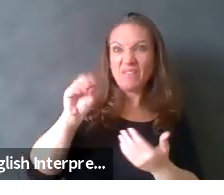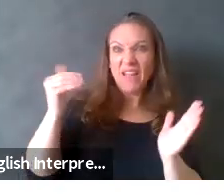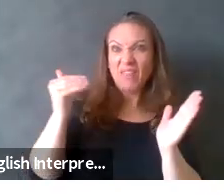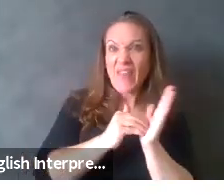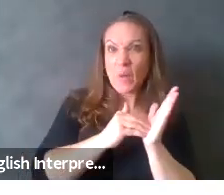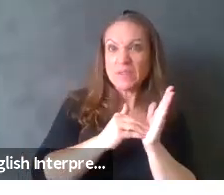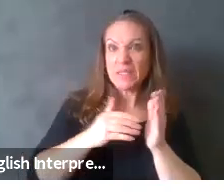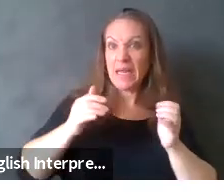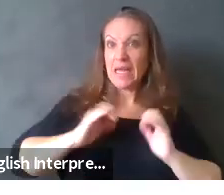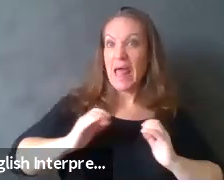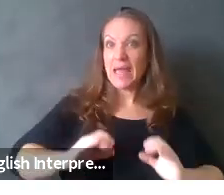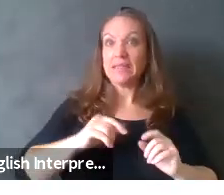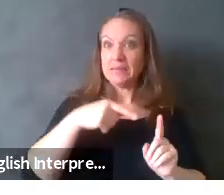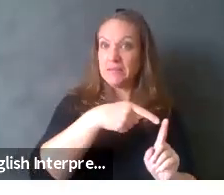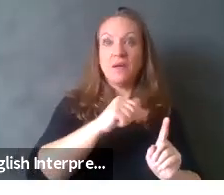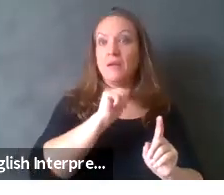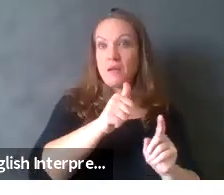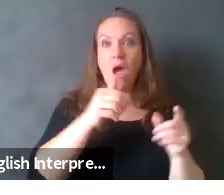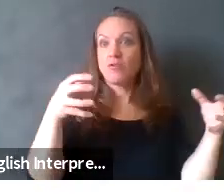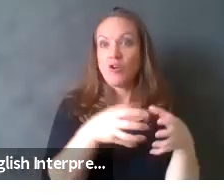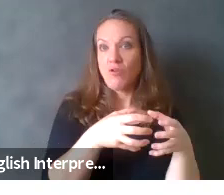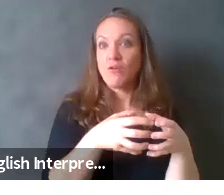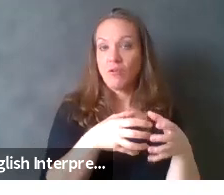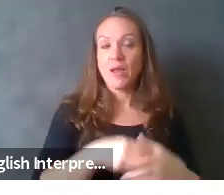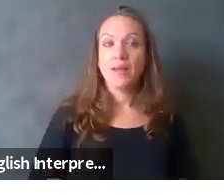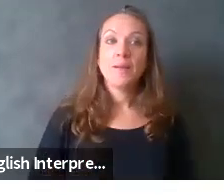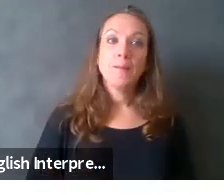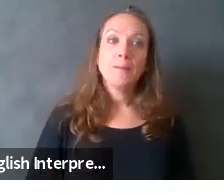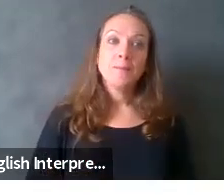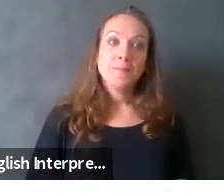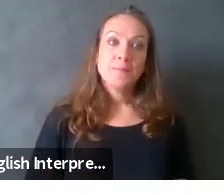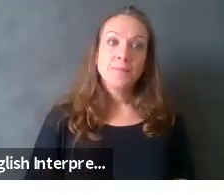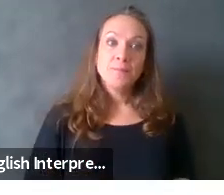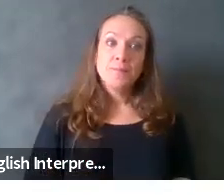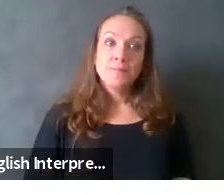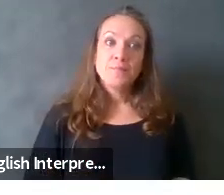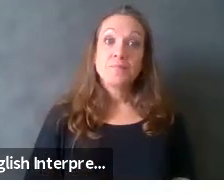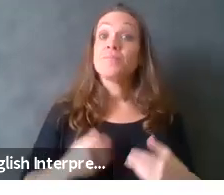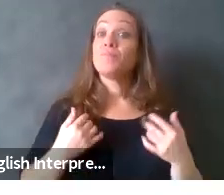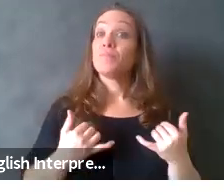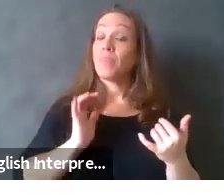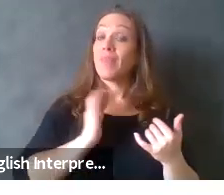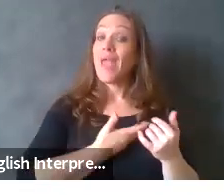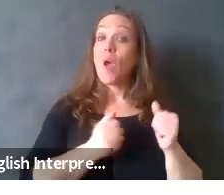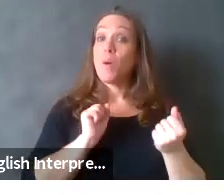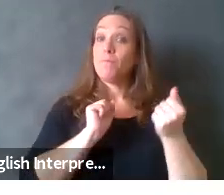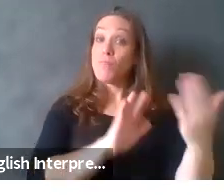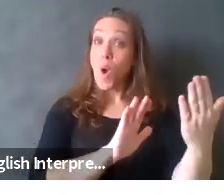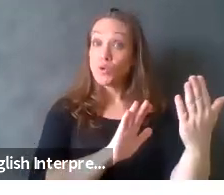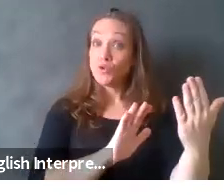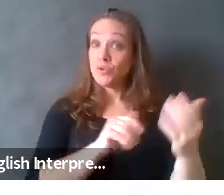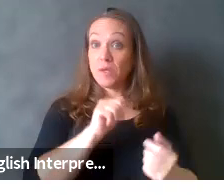in non-congregate settings in Louisiana and Texas. Now, the model for this non-congregate